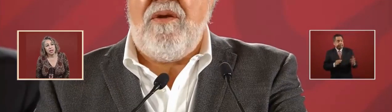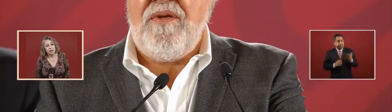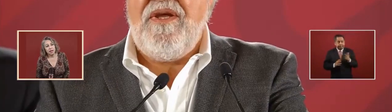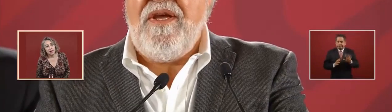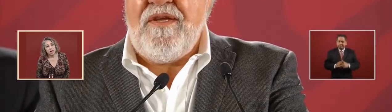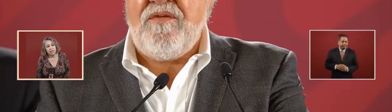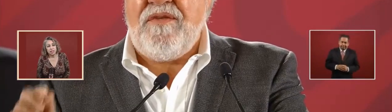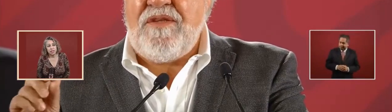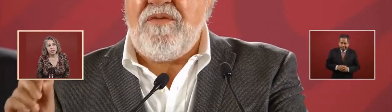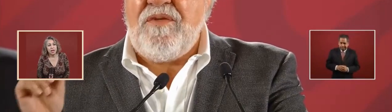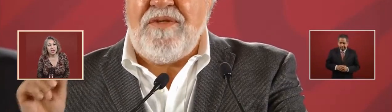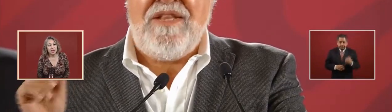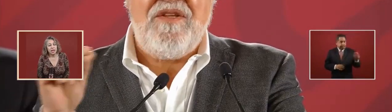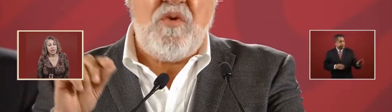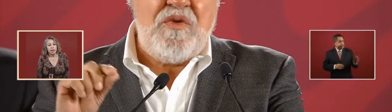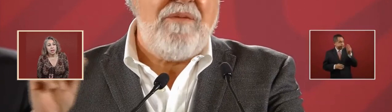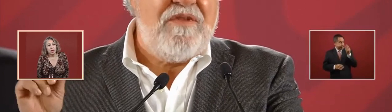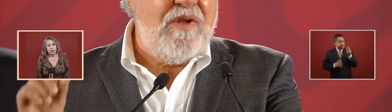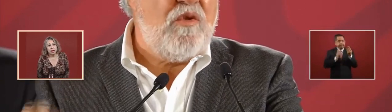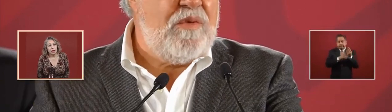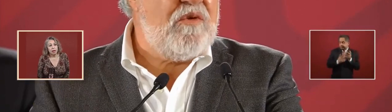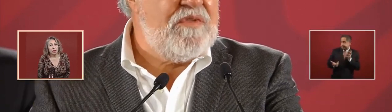it's not necessarily.